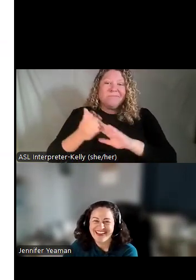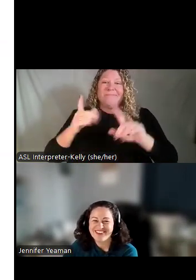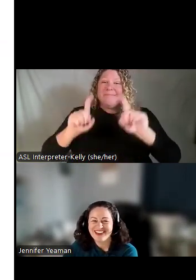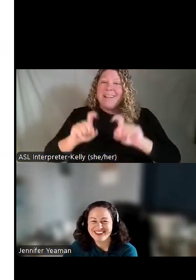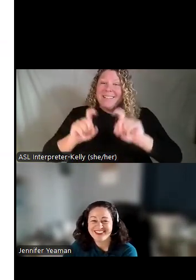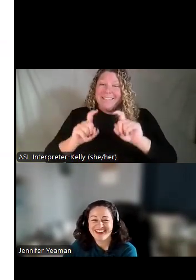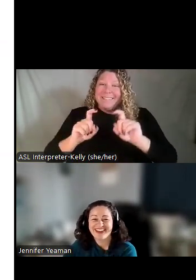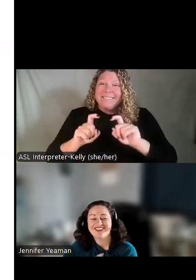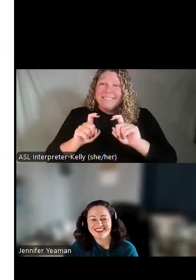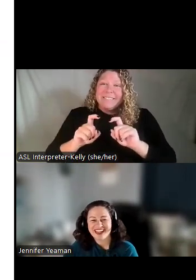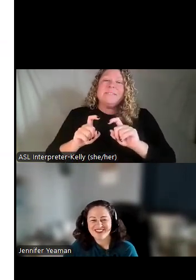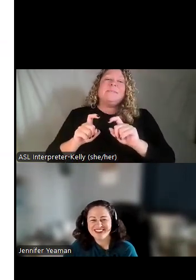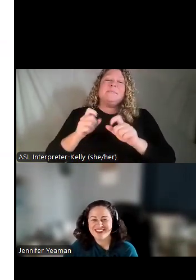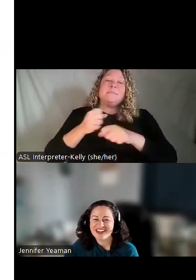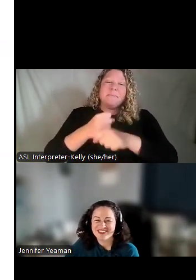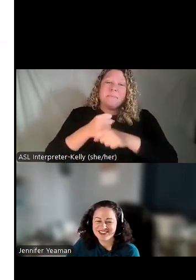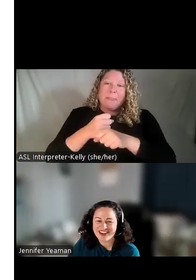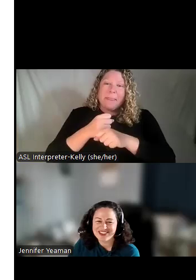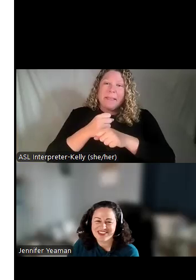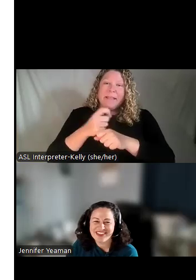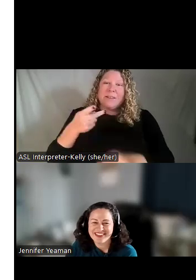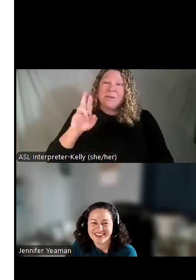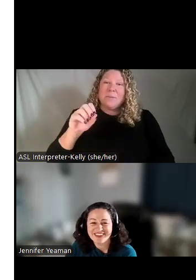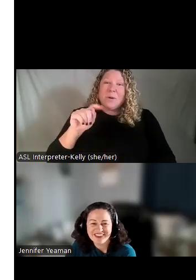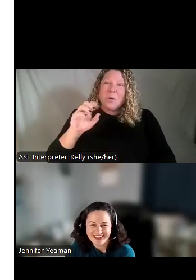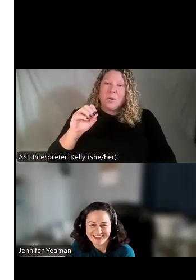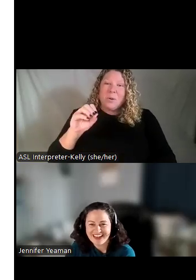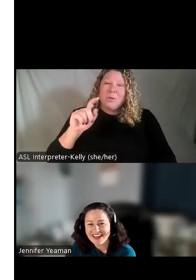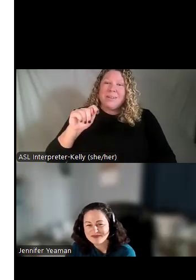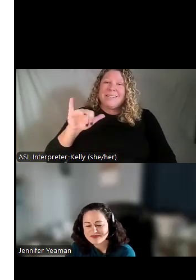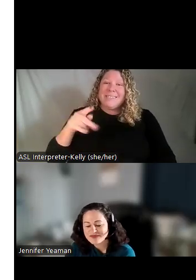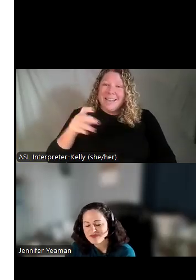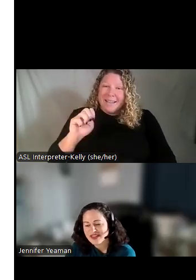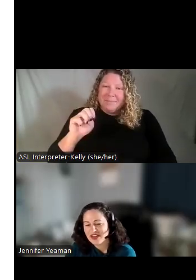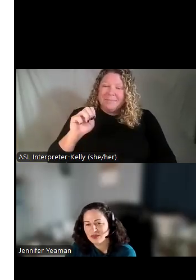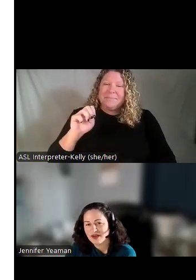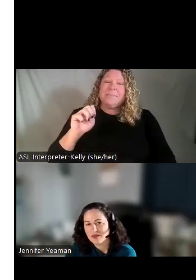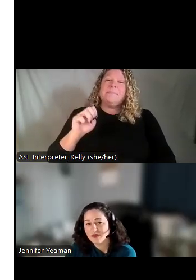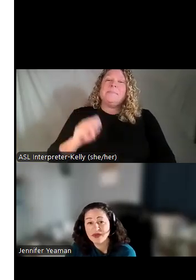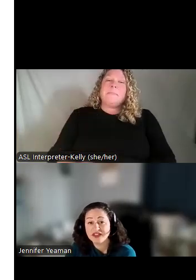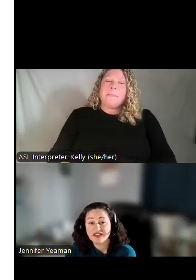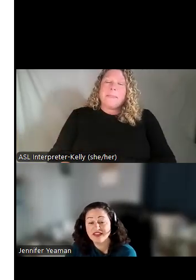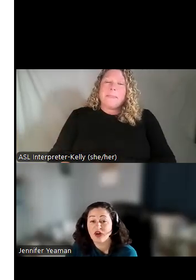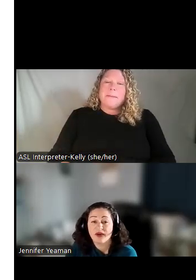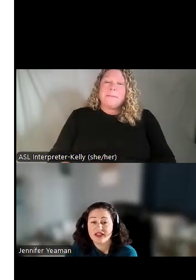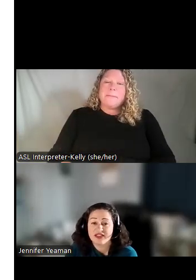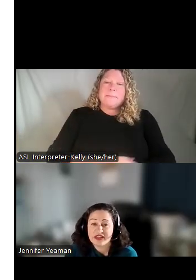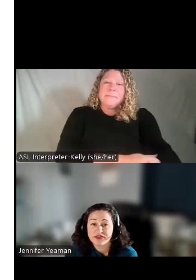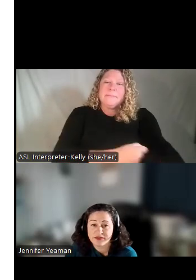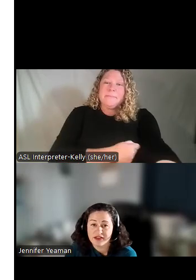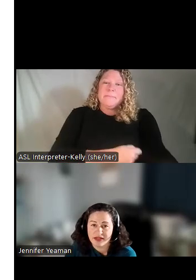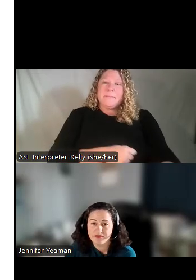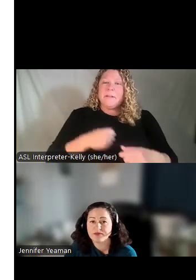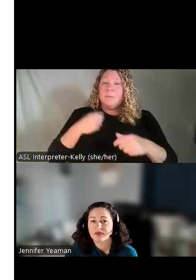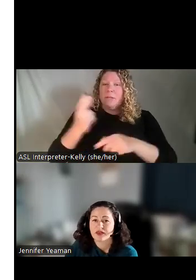pilot, and we also created a prototype. So we're able to try-storm it, learn how to do that. And we did this all by using